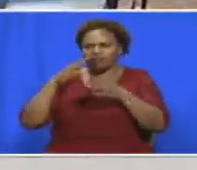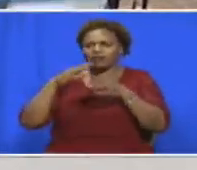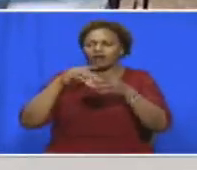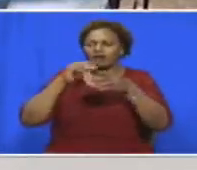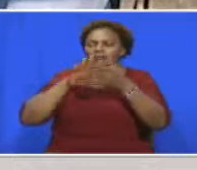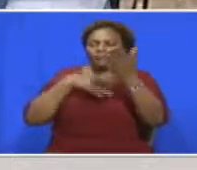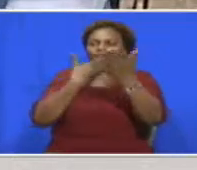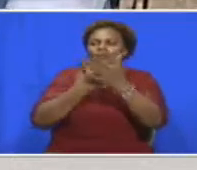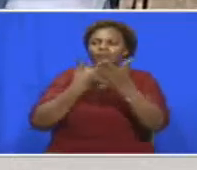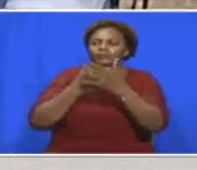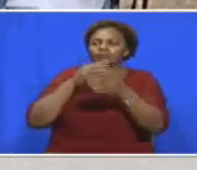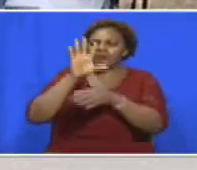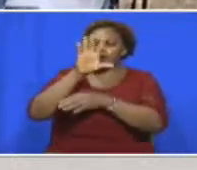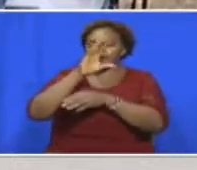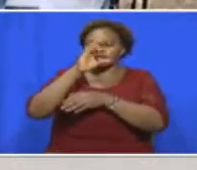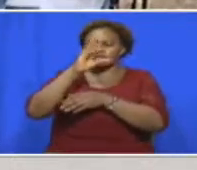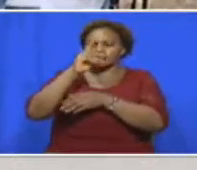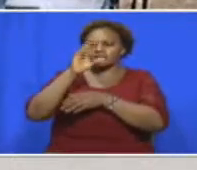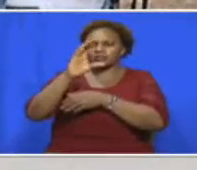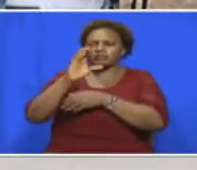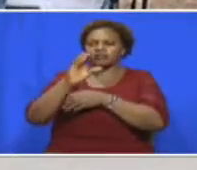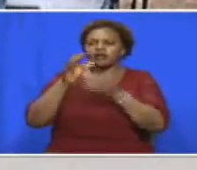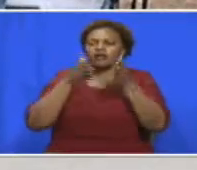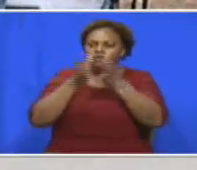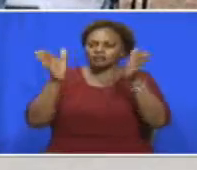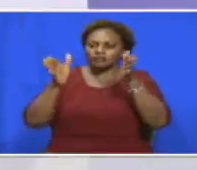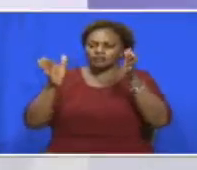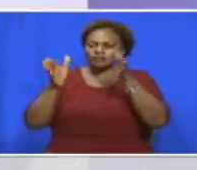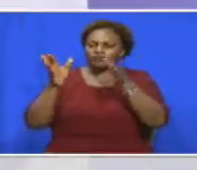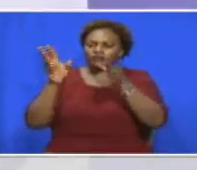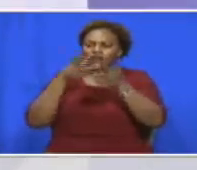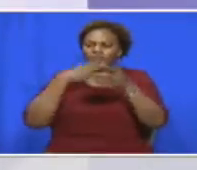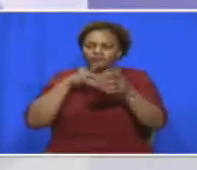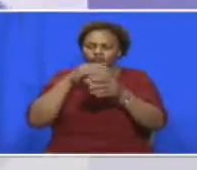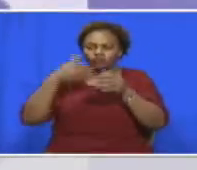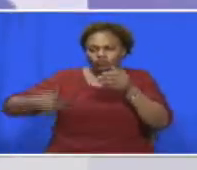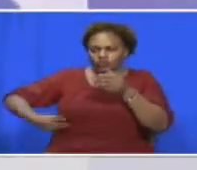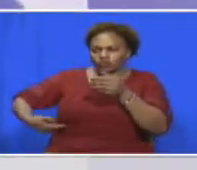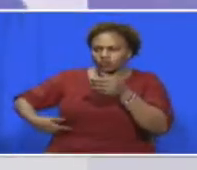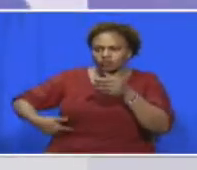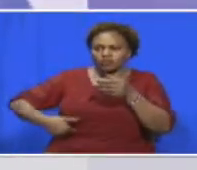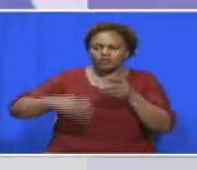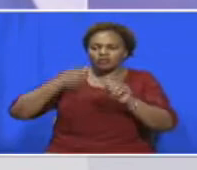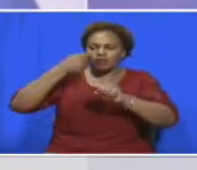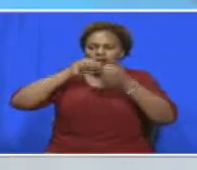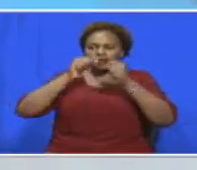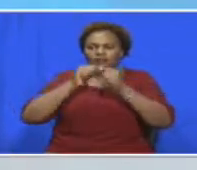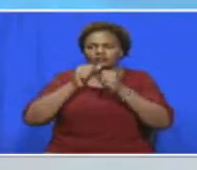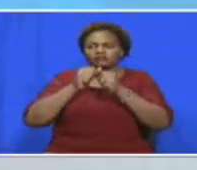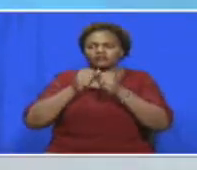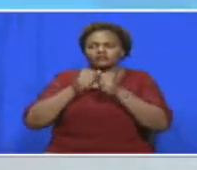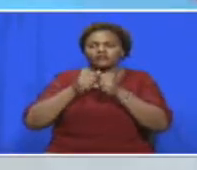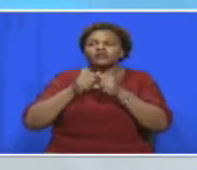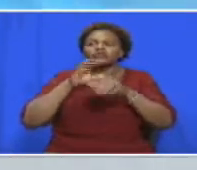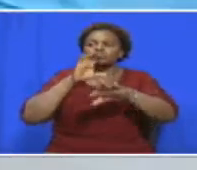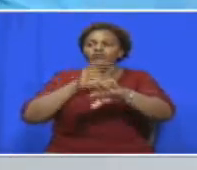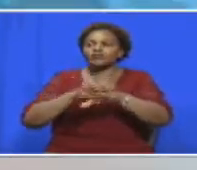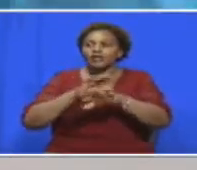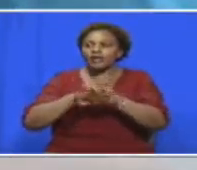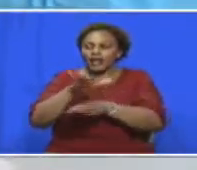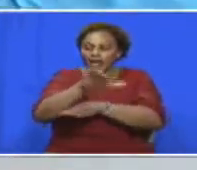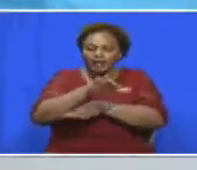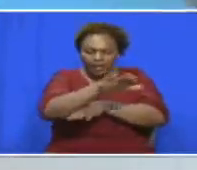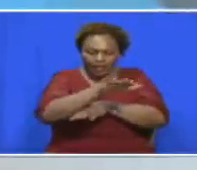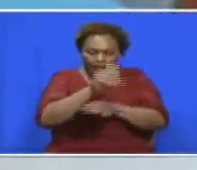the proposals by Africa CDC is expansion of surveillance through the use of rapid antigen tests to identify